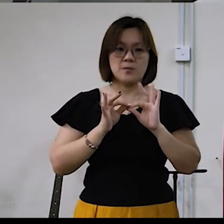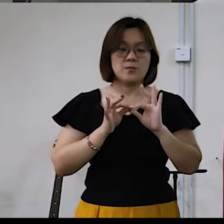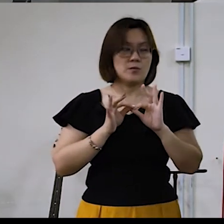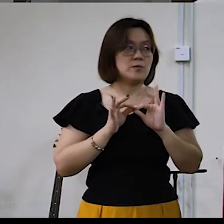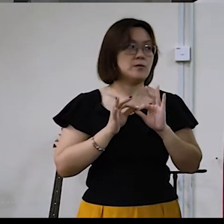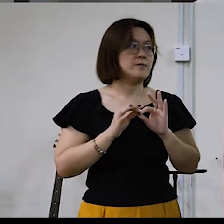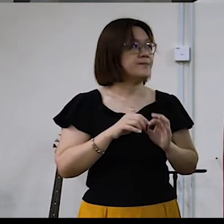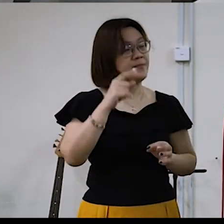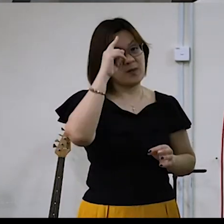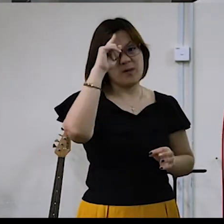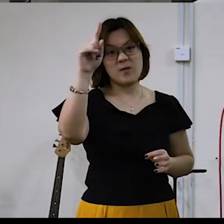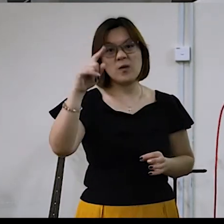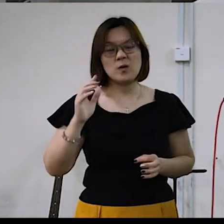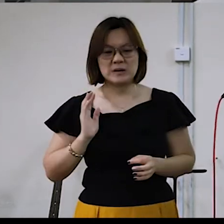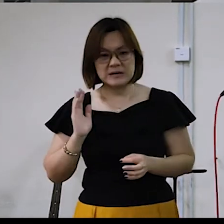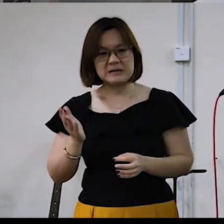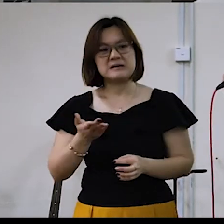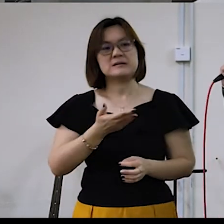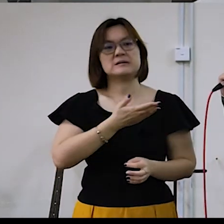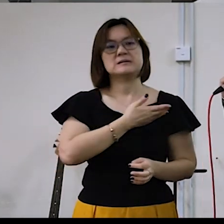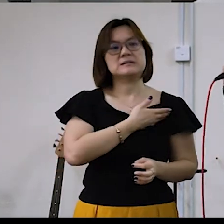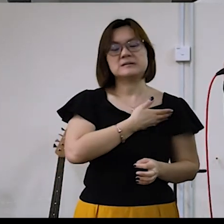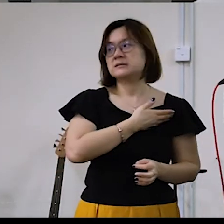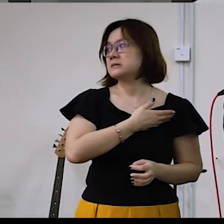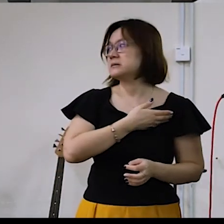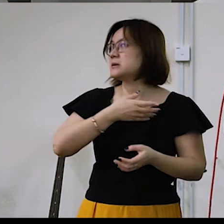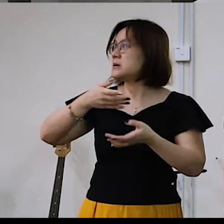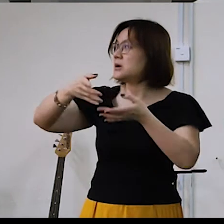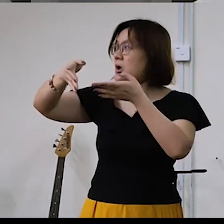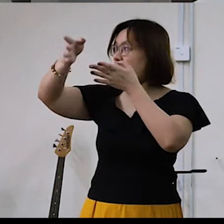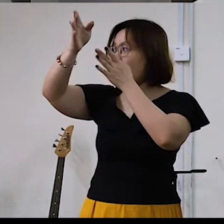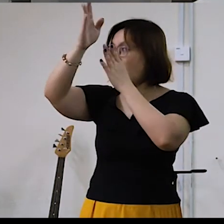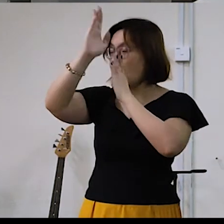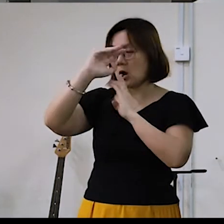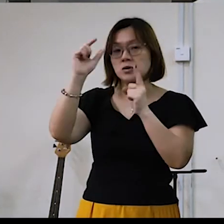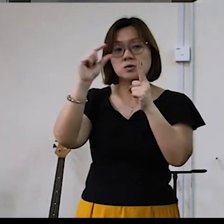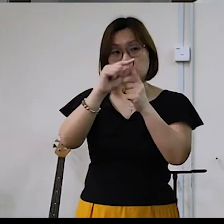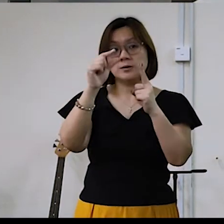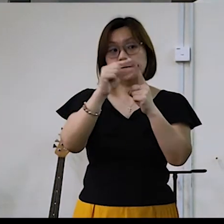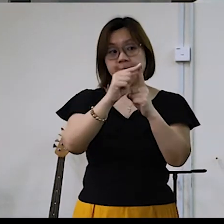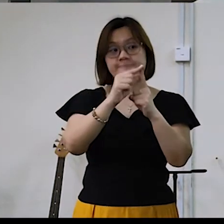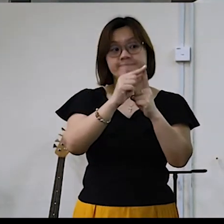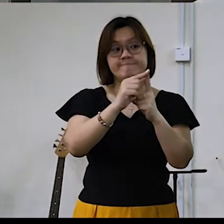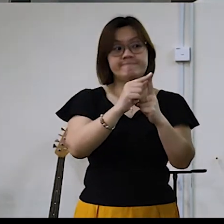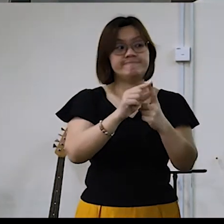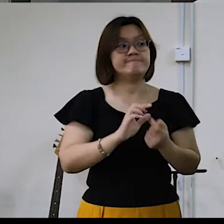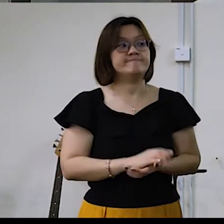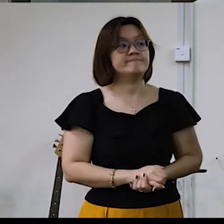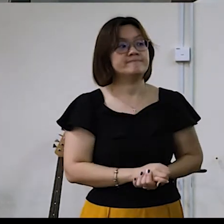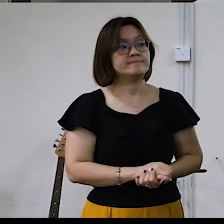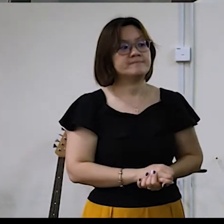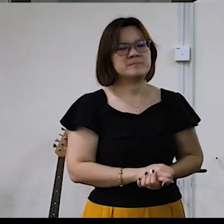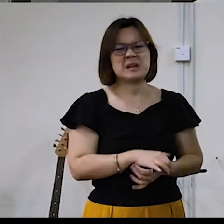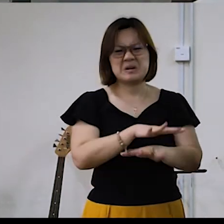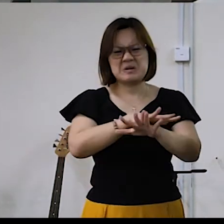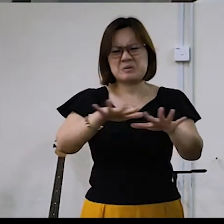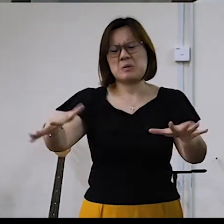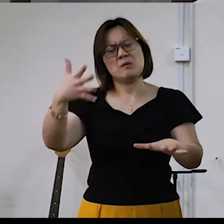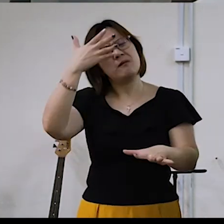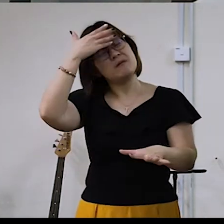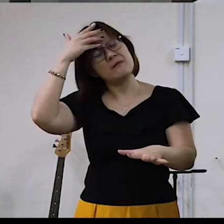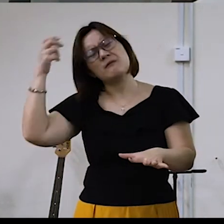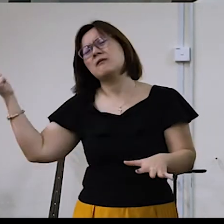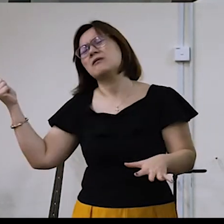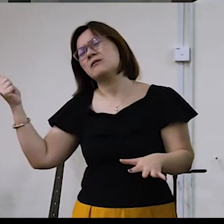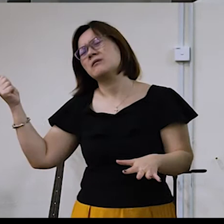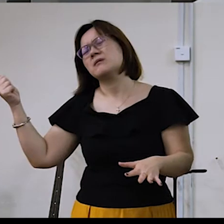lesser God. Jesus has gone, but the Holy Spirit is here. Are you listening? Yes. But we forget that. We all know